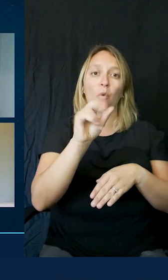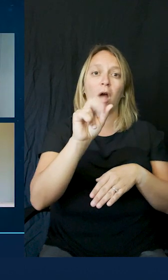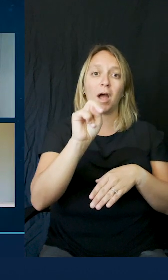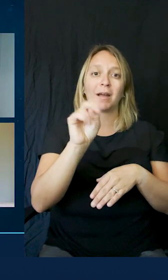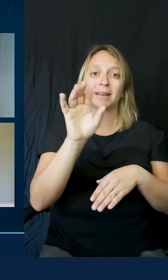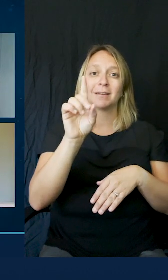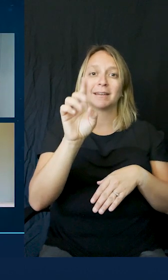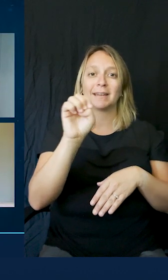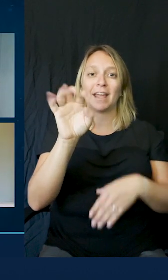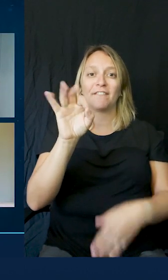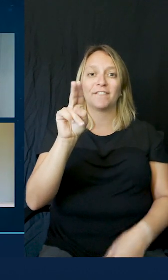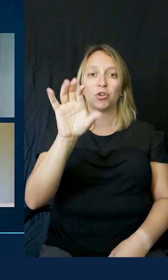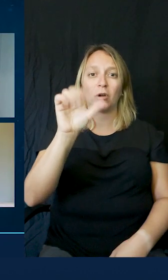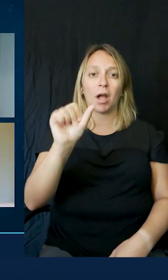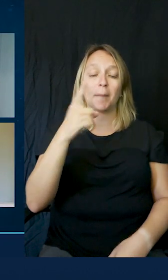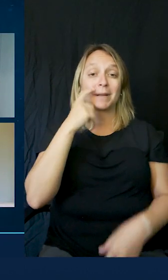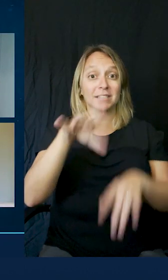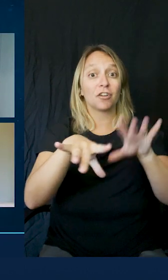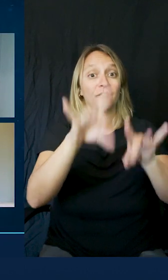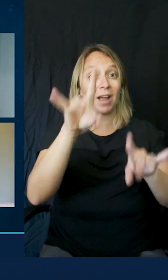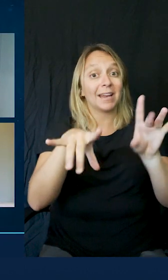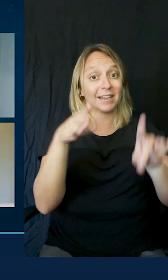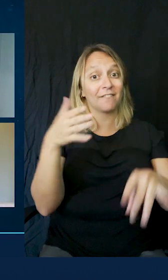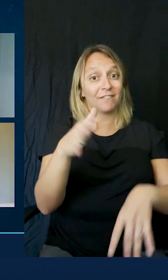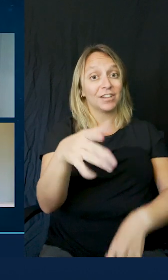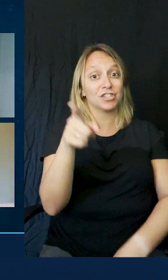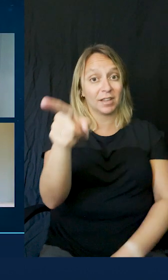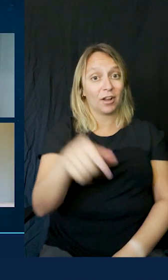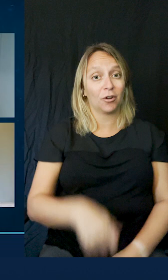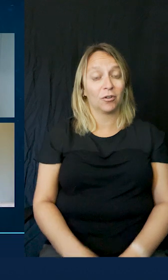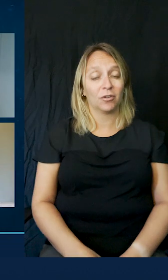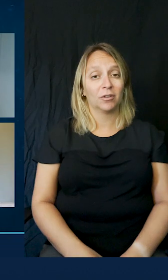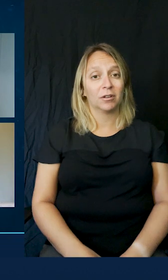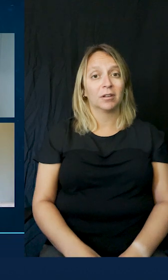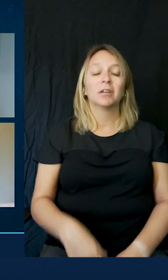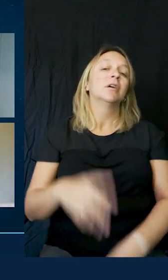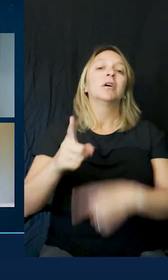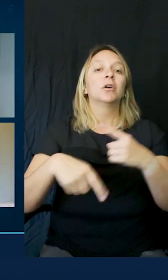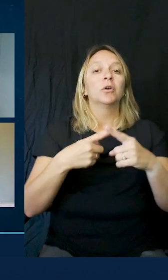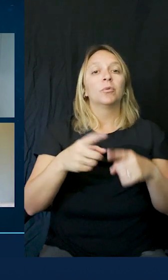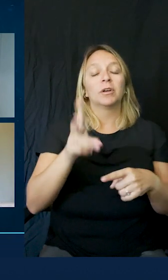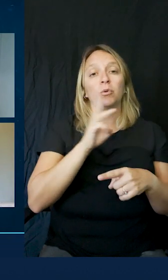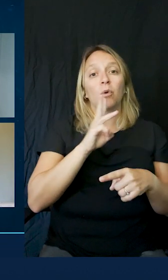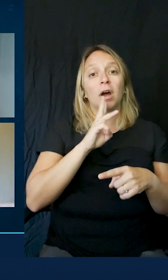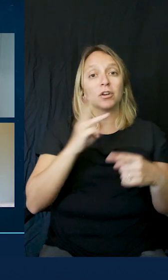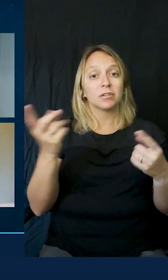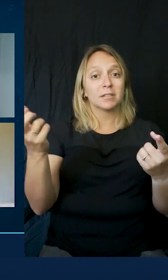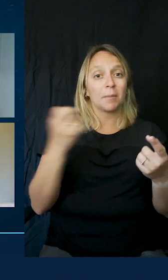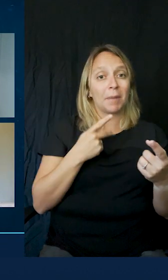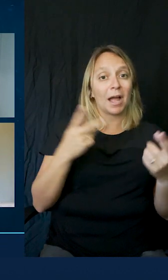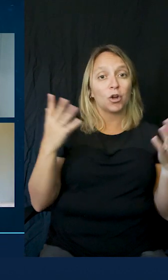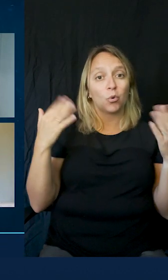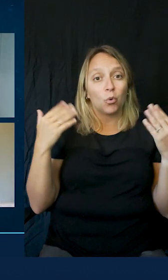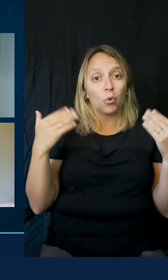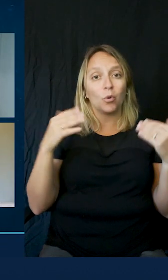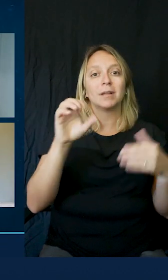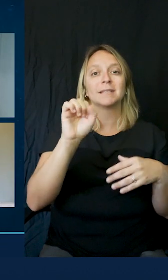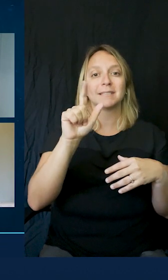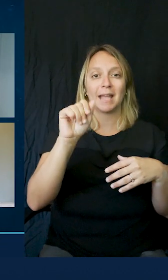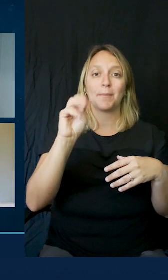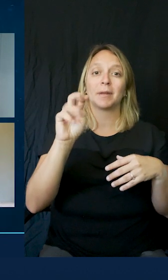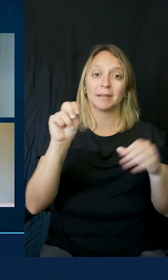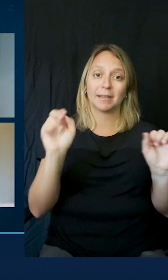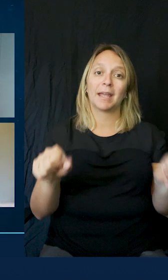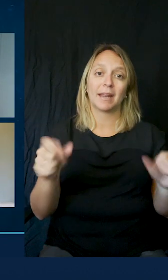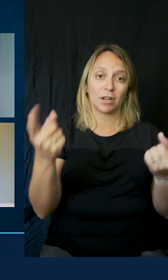a First Nations Indigenous saying that when the waters return and cool off in the streams, the salmon can come